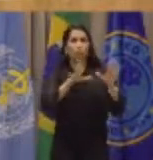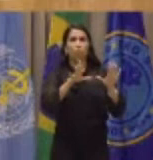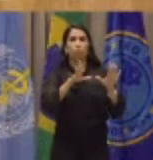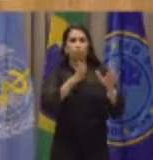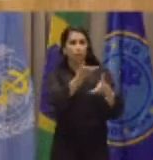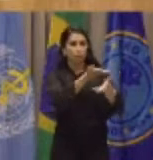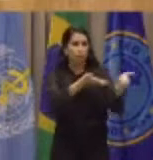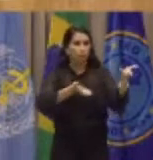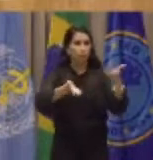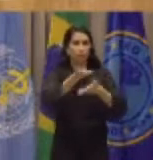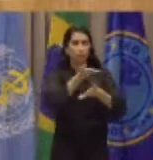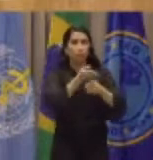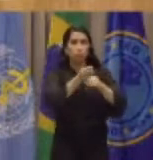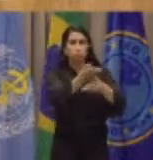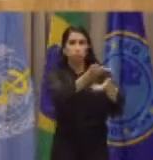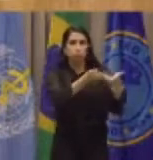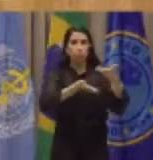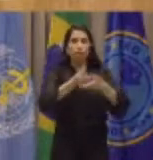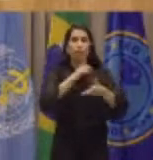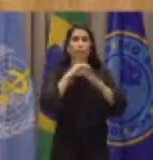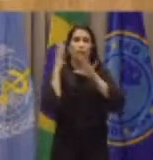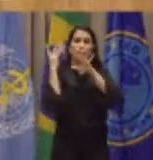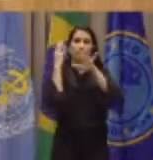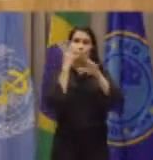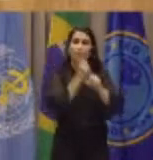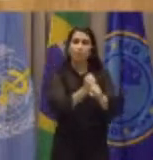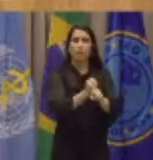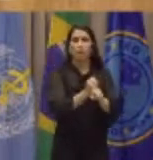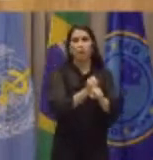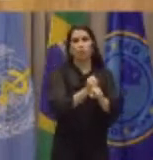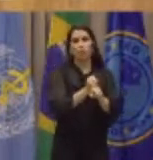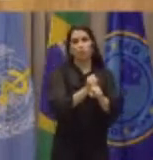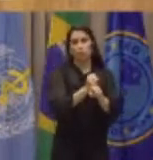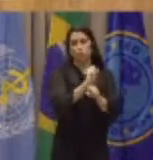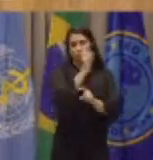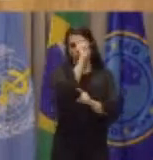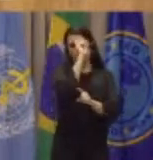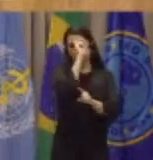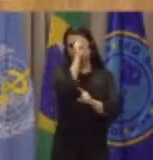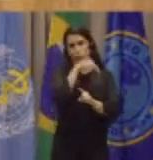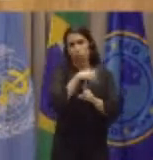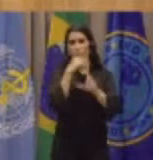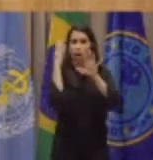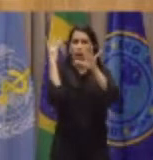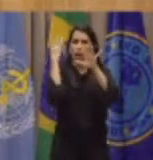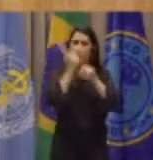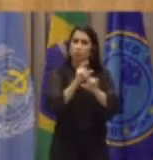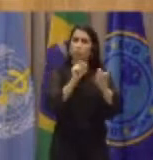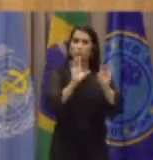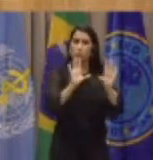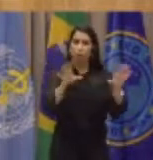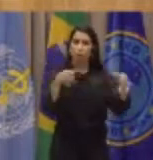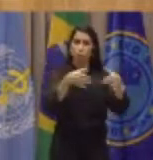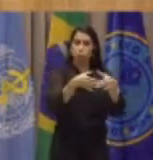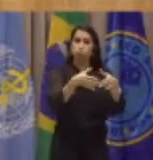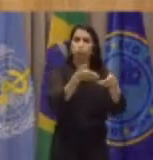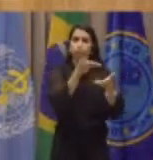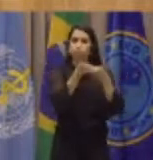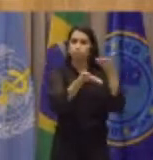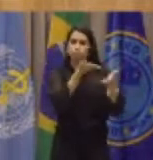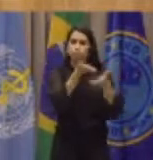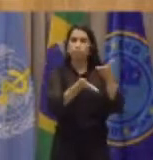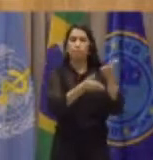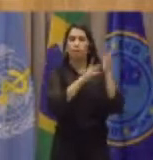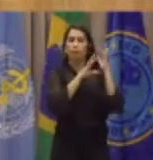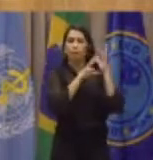ICU to practice care that means teams